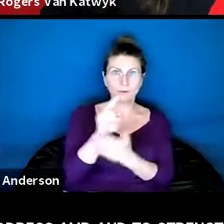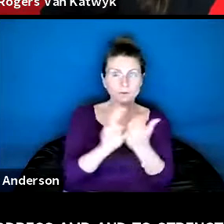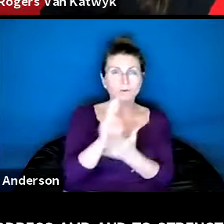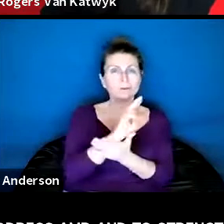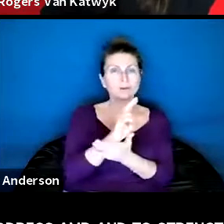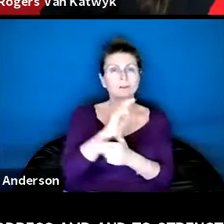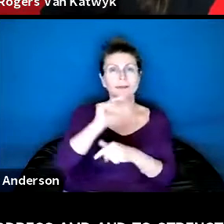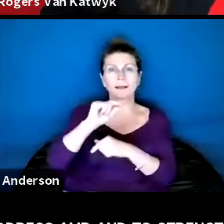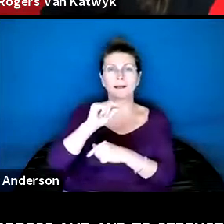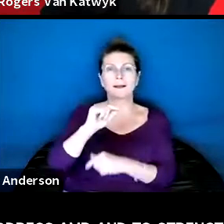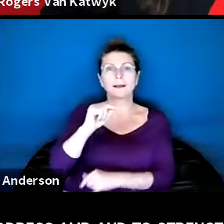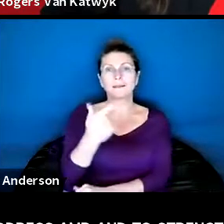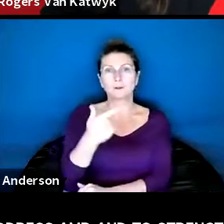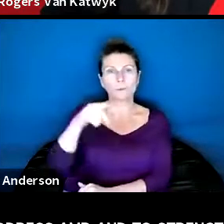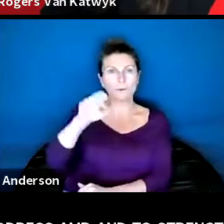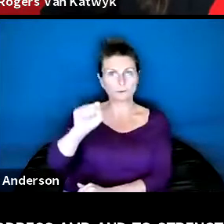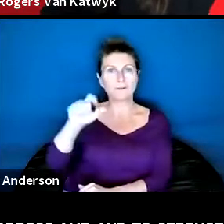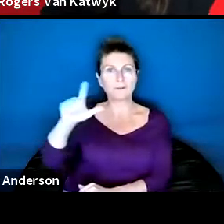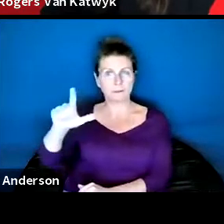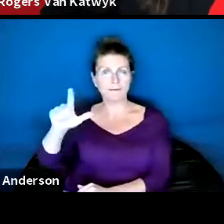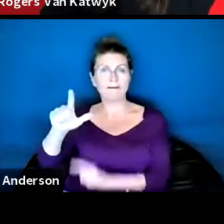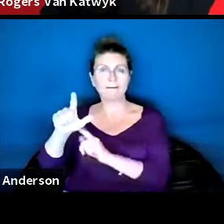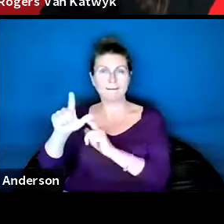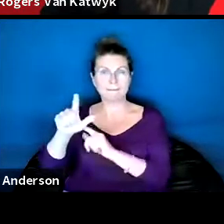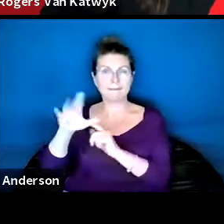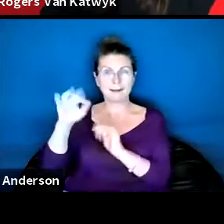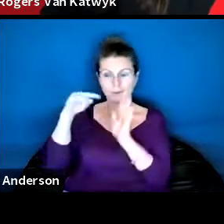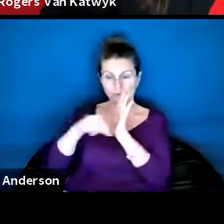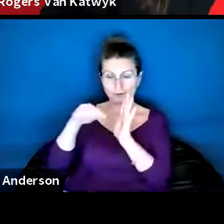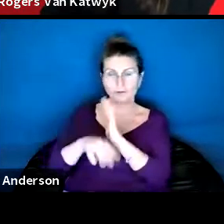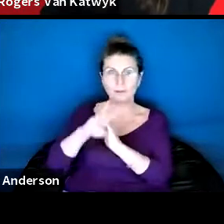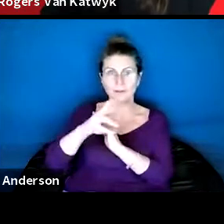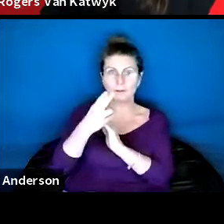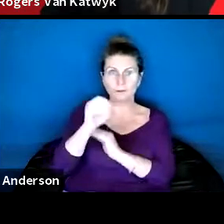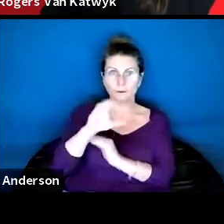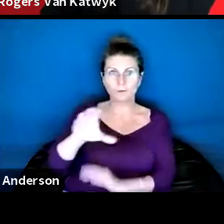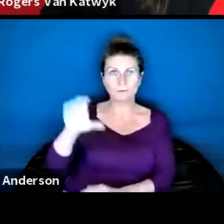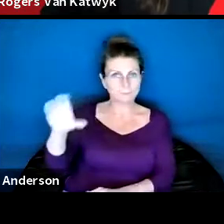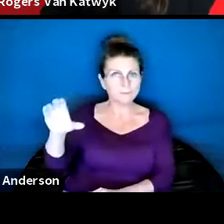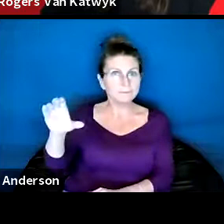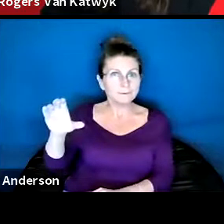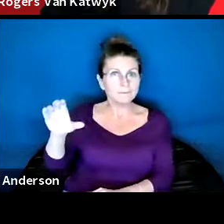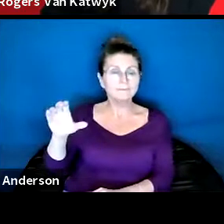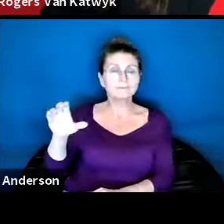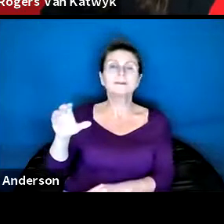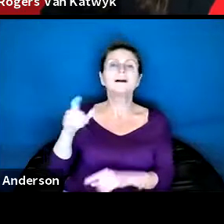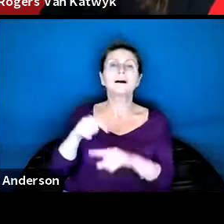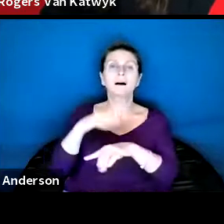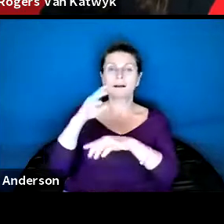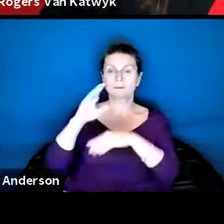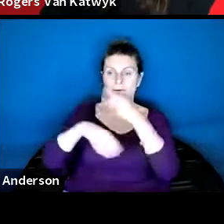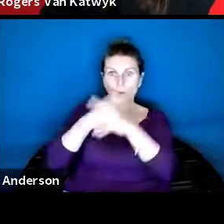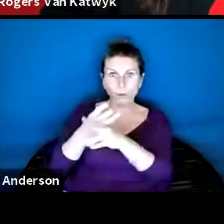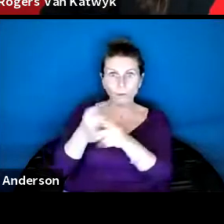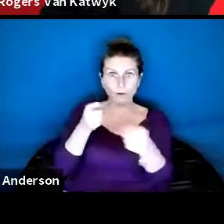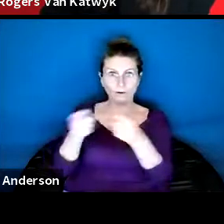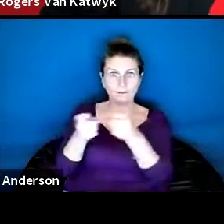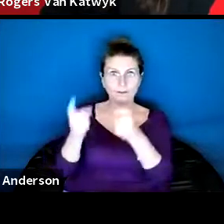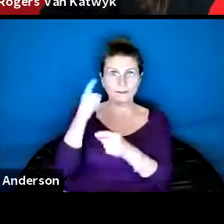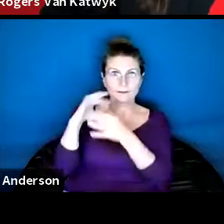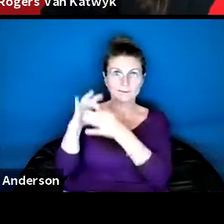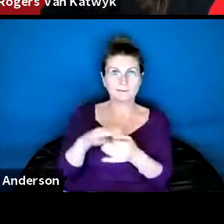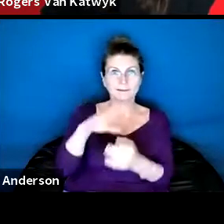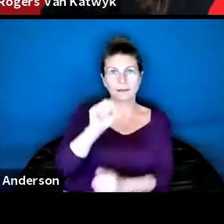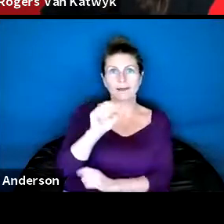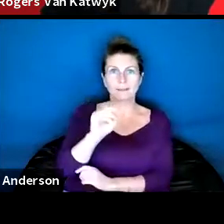Global Strategy Lab at their recent designation as the WHO Collaborating Center on Global Governance of AMR. So